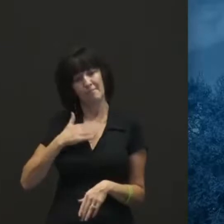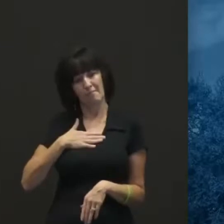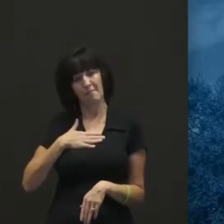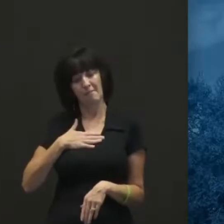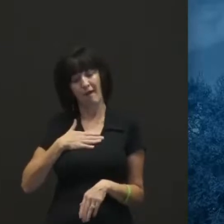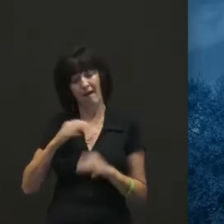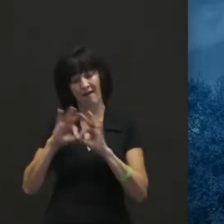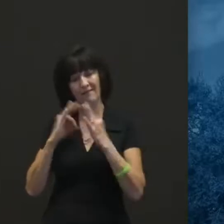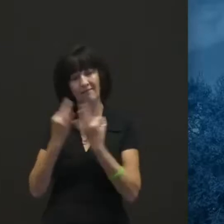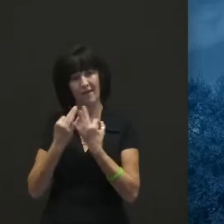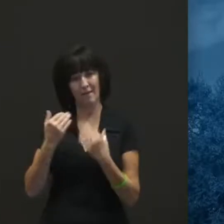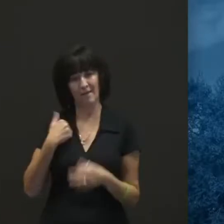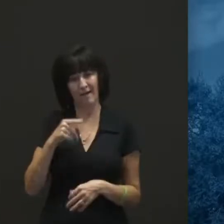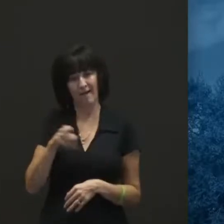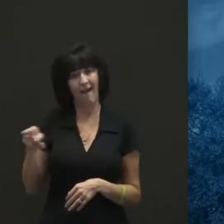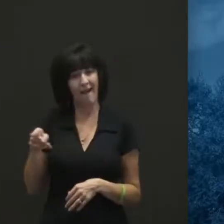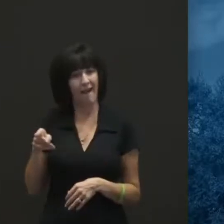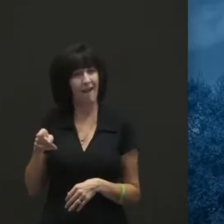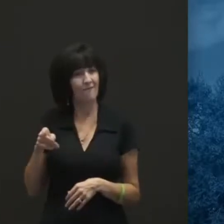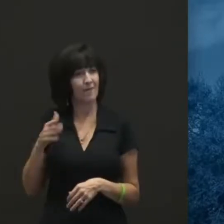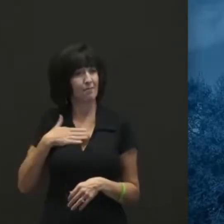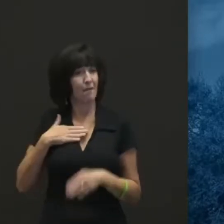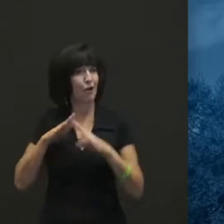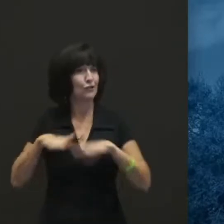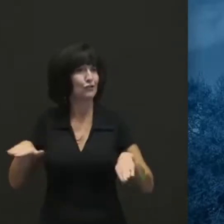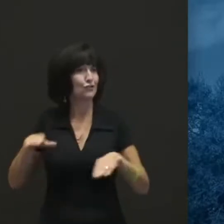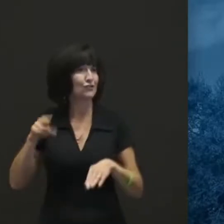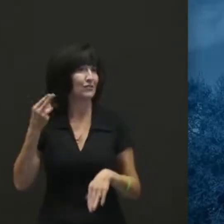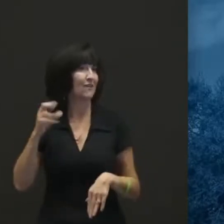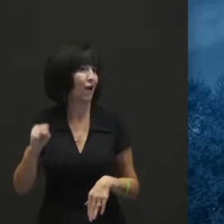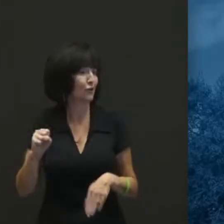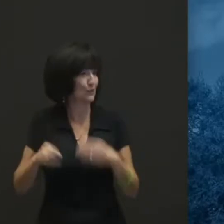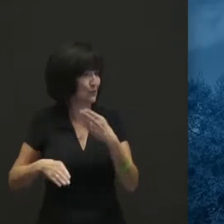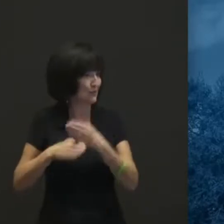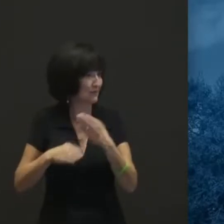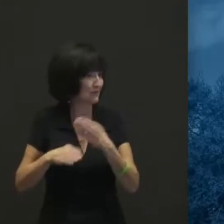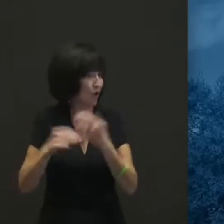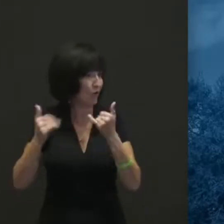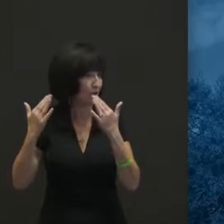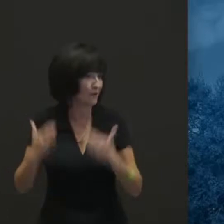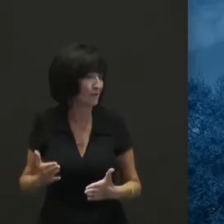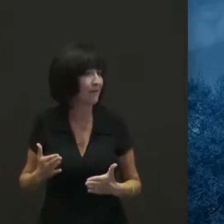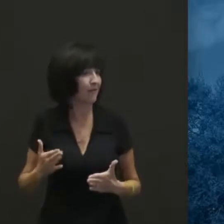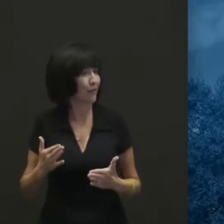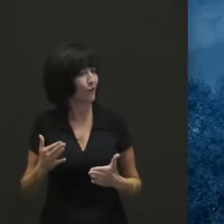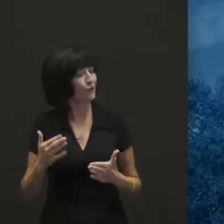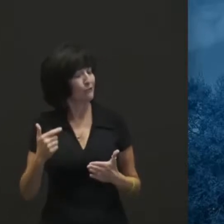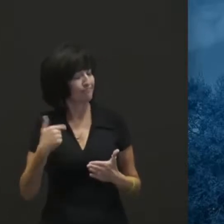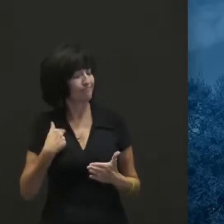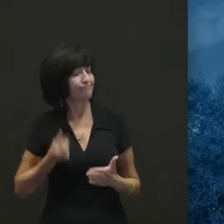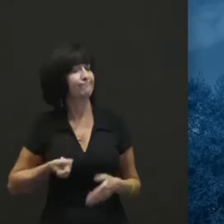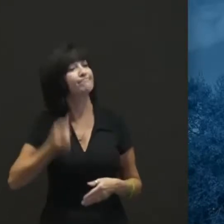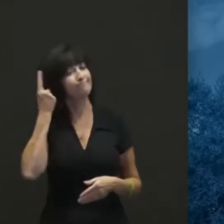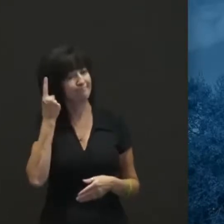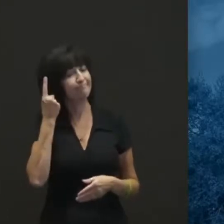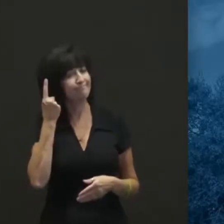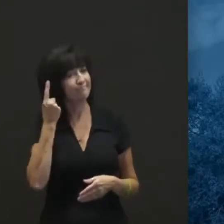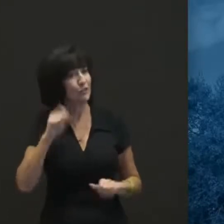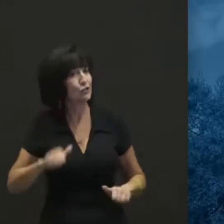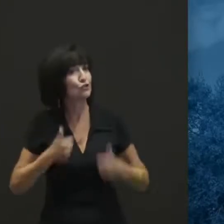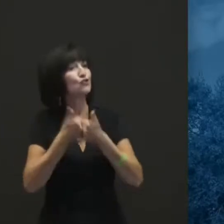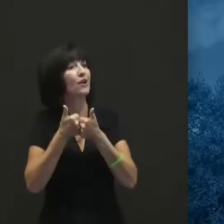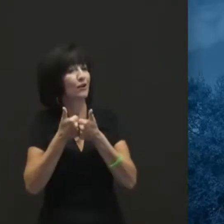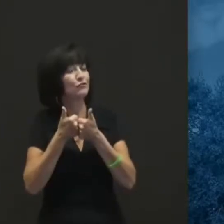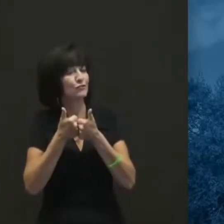my family, and I know that it's challenging. I know I've heard from an